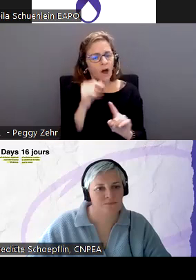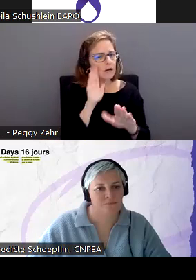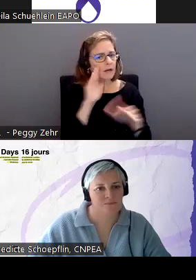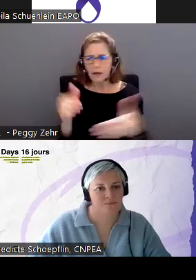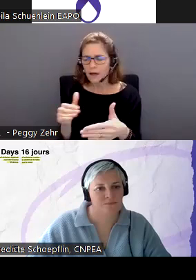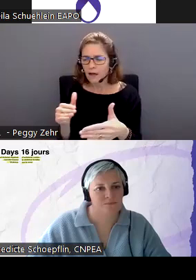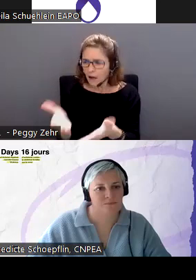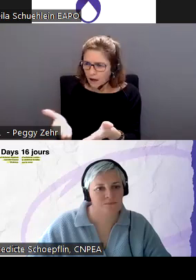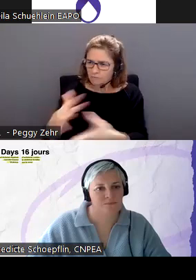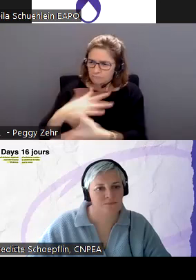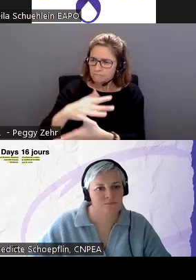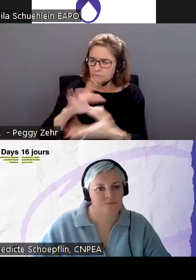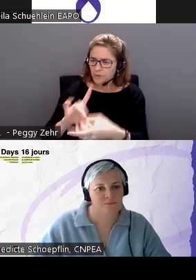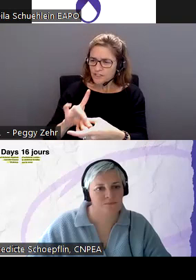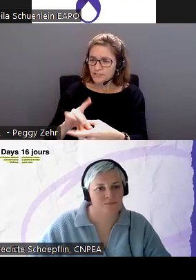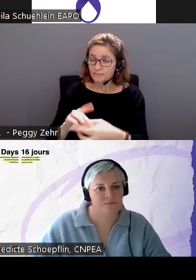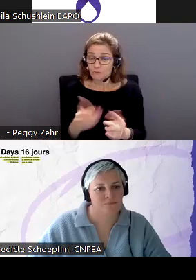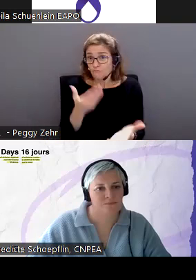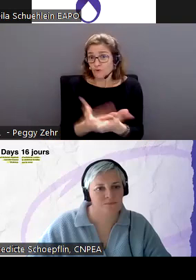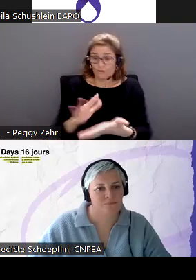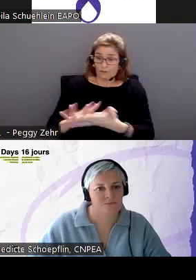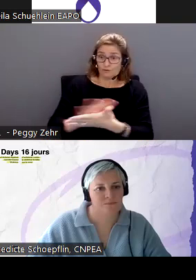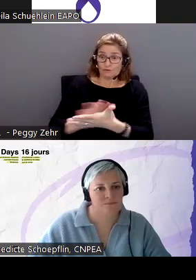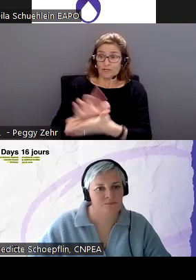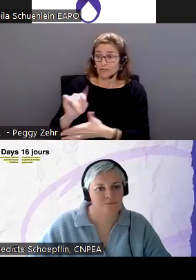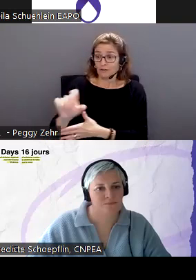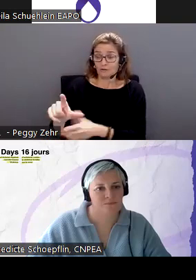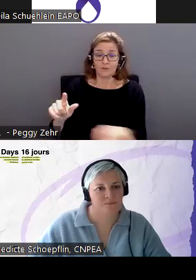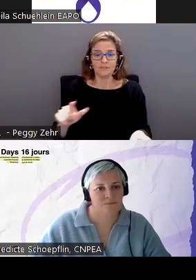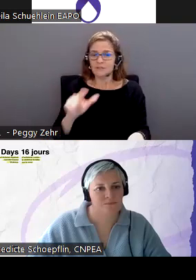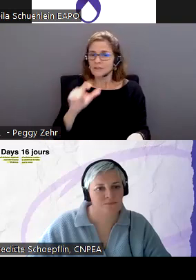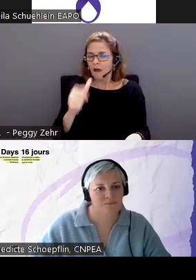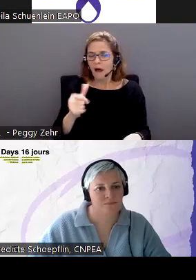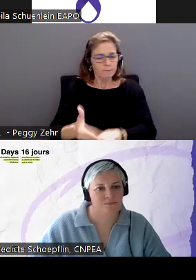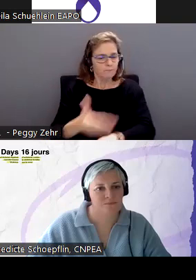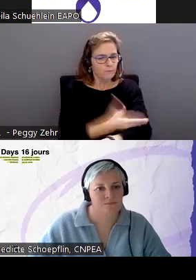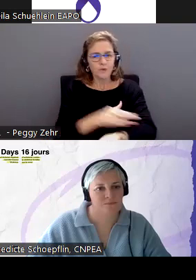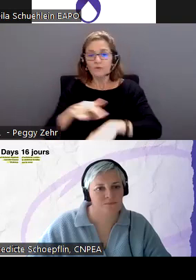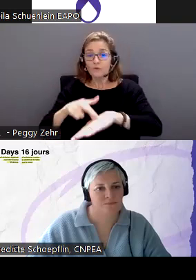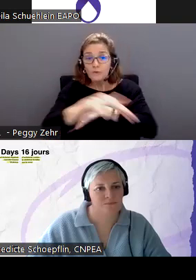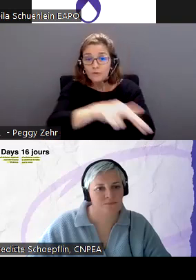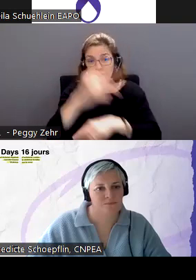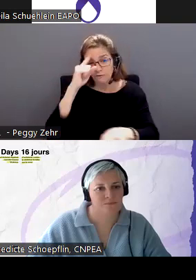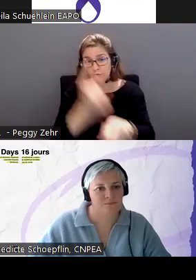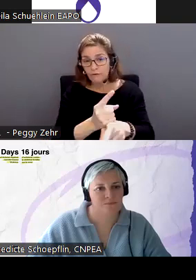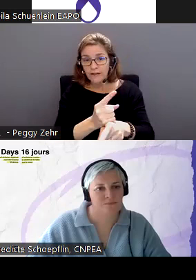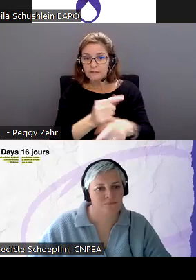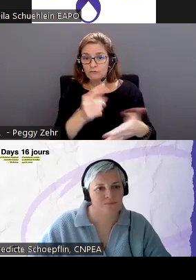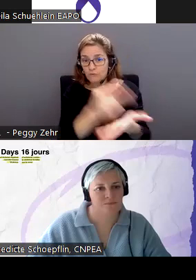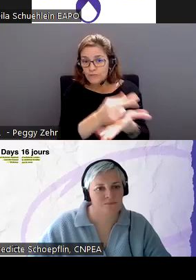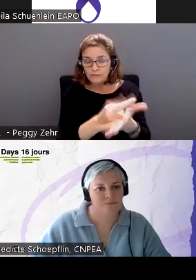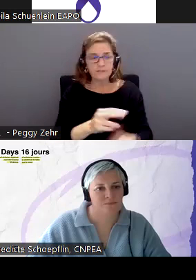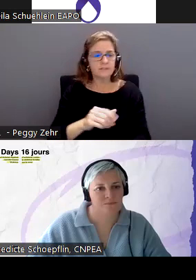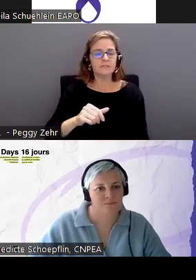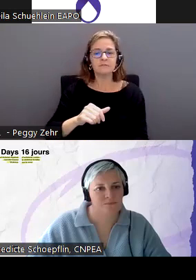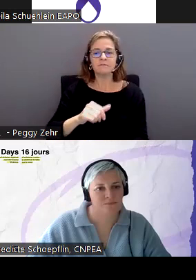with evidence that it doesn't lead to increased referral to resources or benefits to those who disclose.